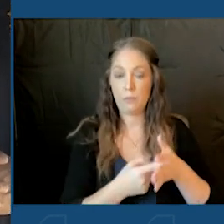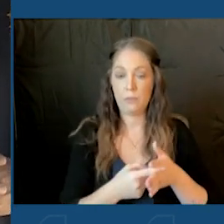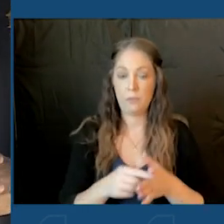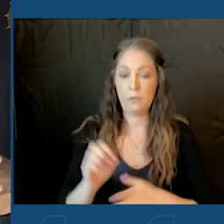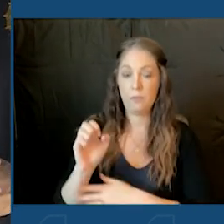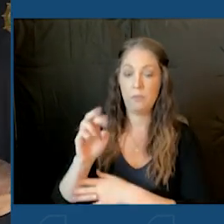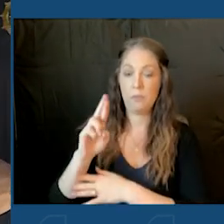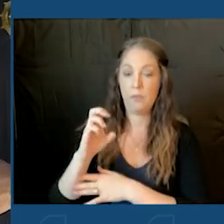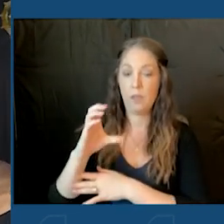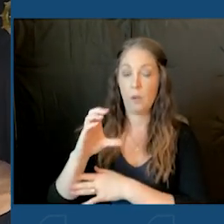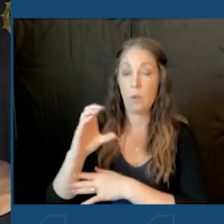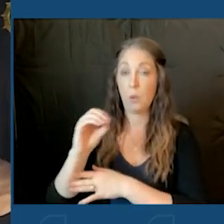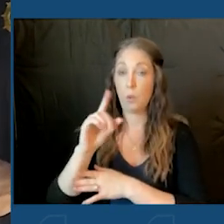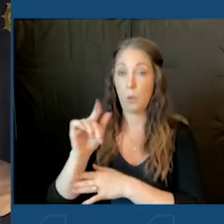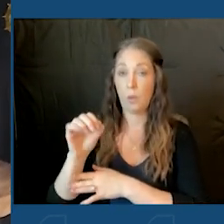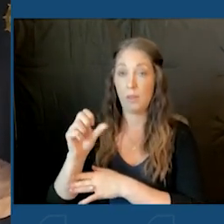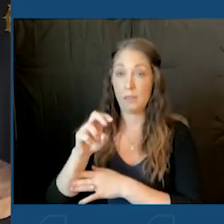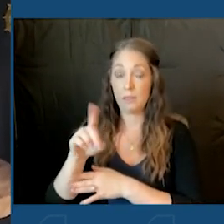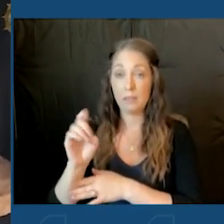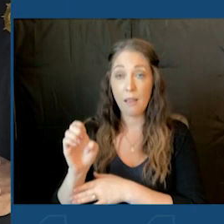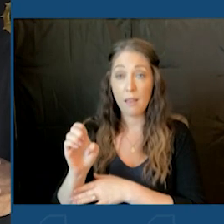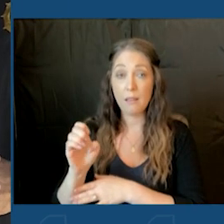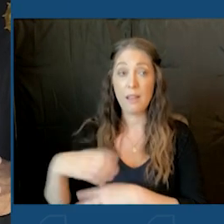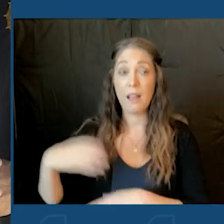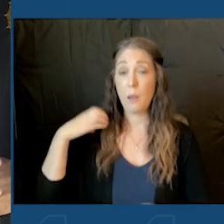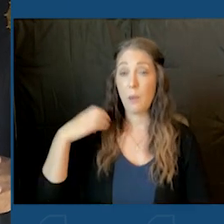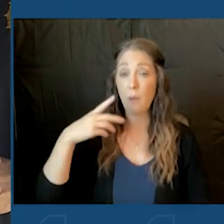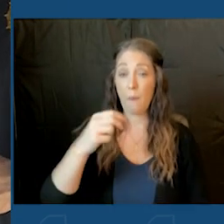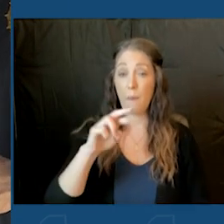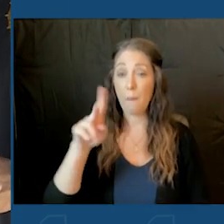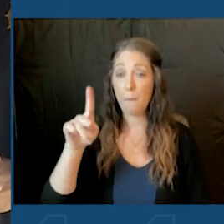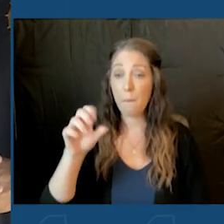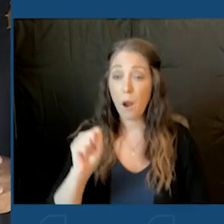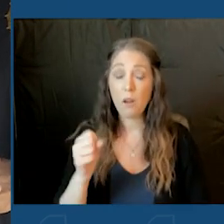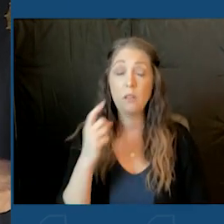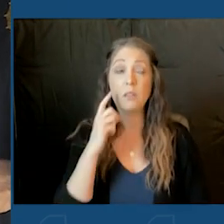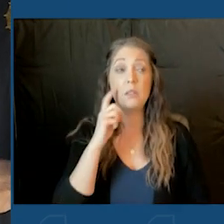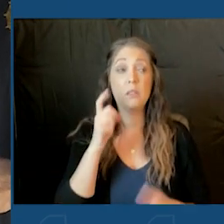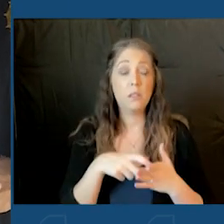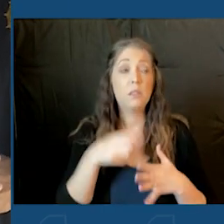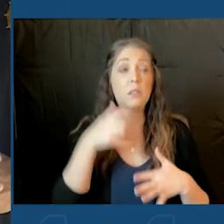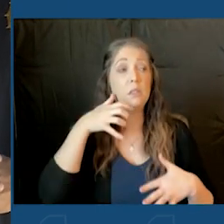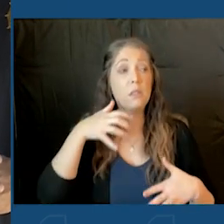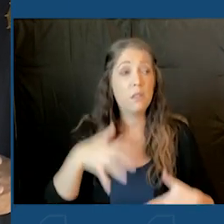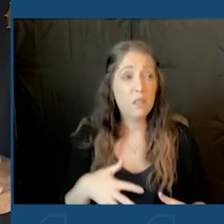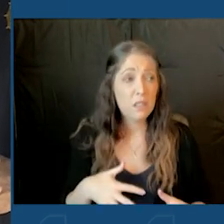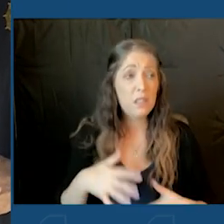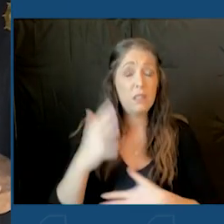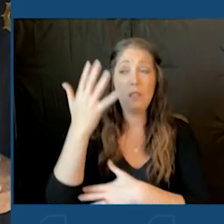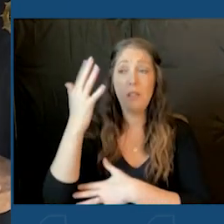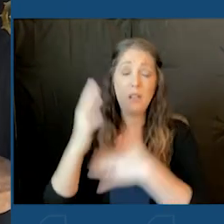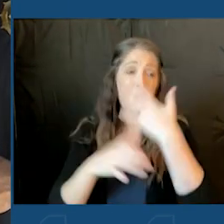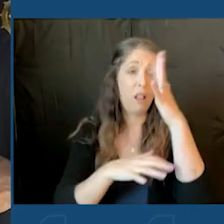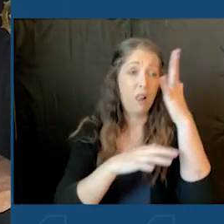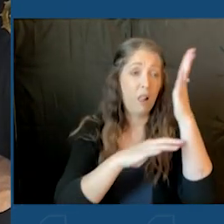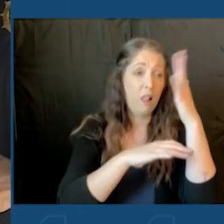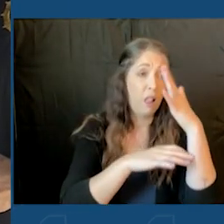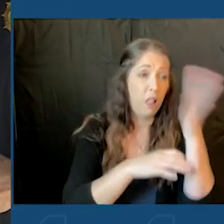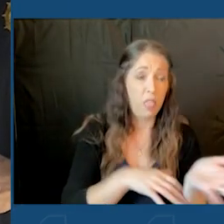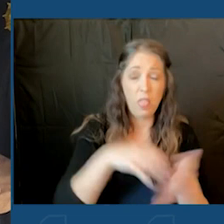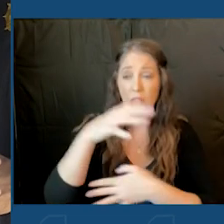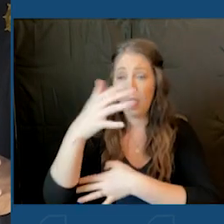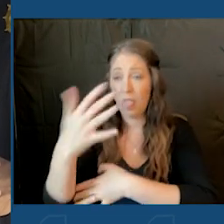our parks. It's heartbreaking for him to see what's happening in his beloved state parks. So the loss of every single tree is a loss of a